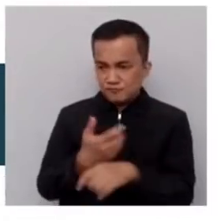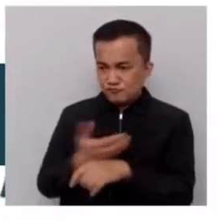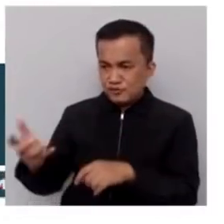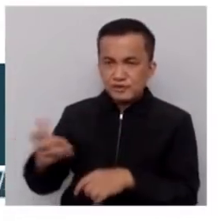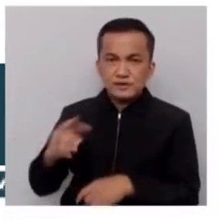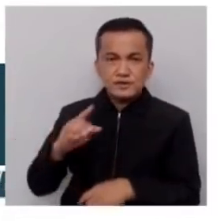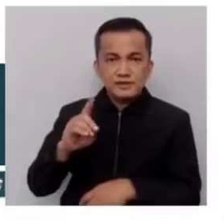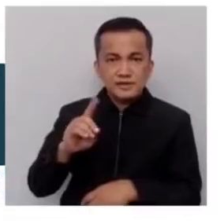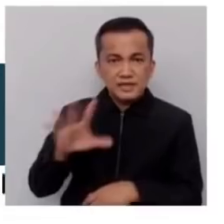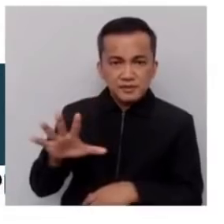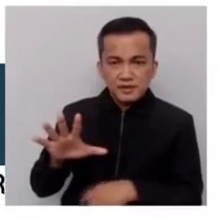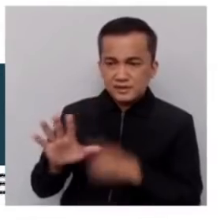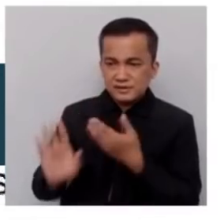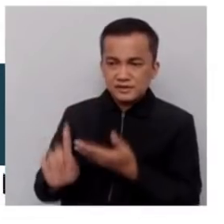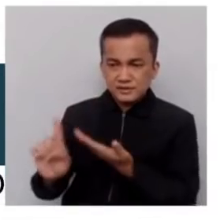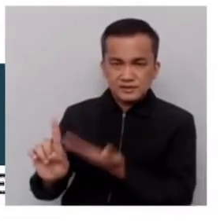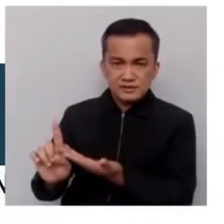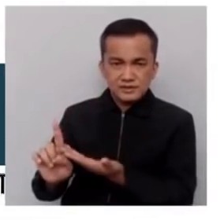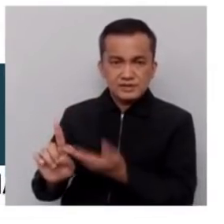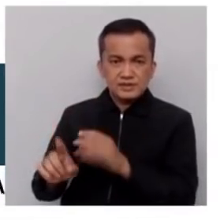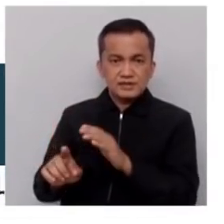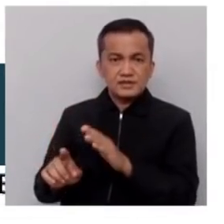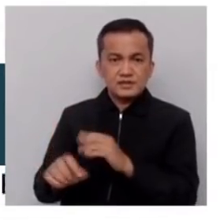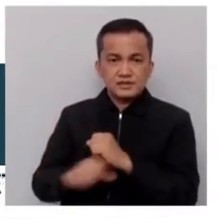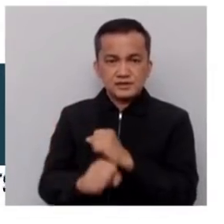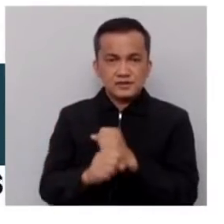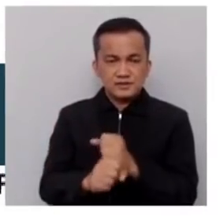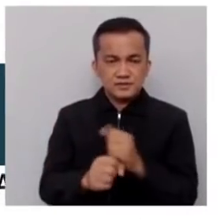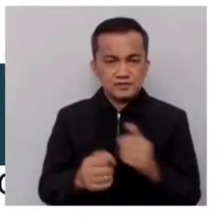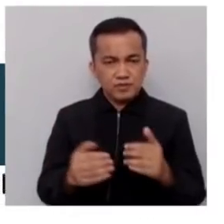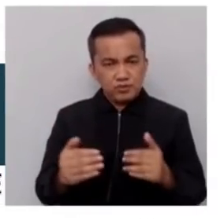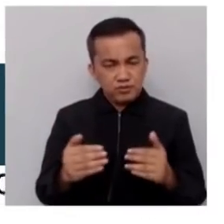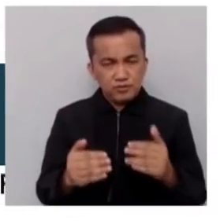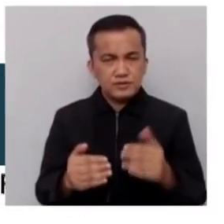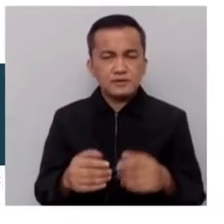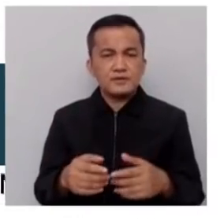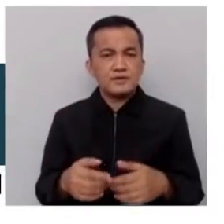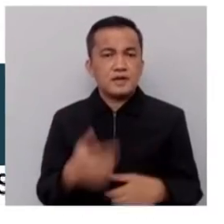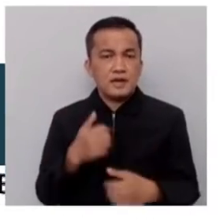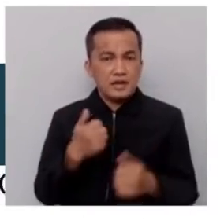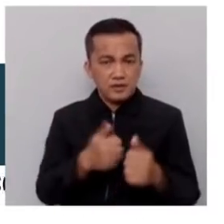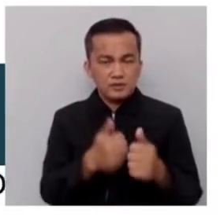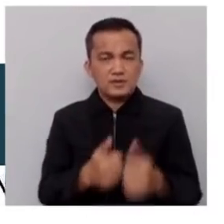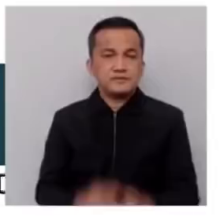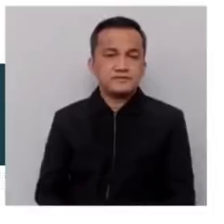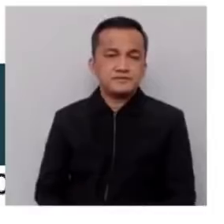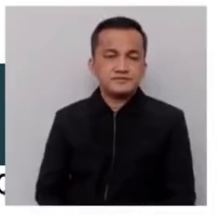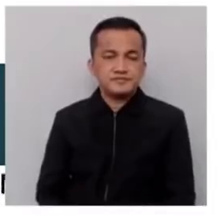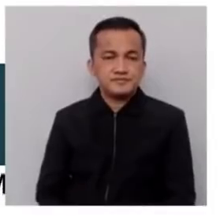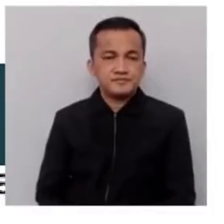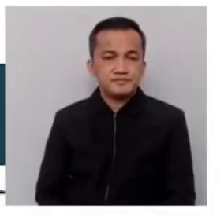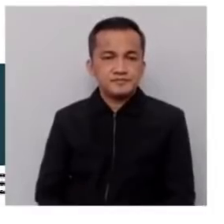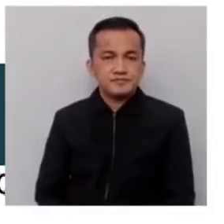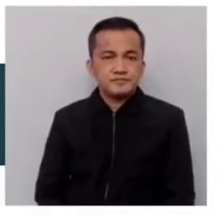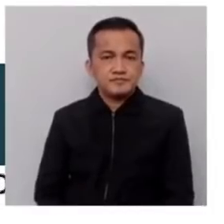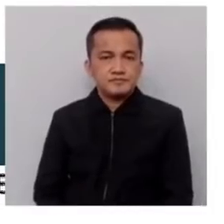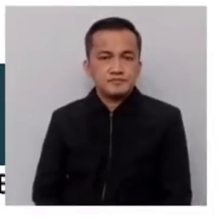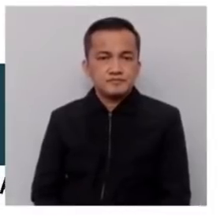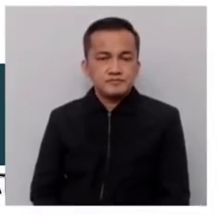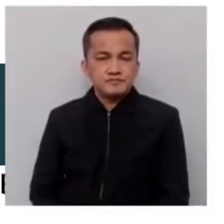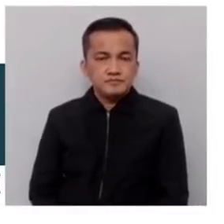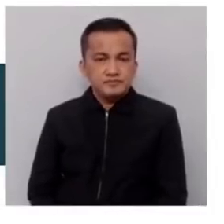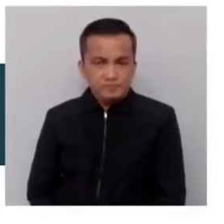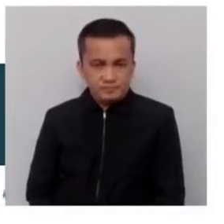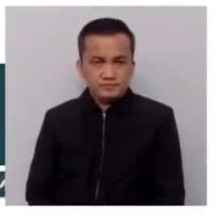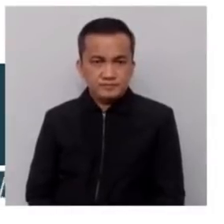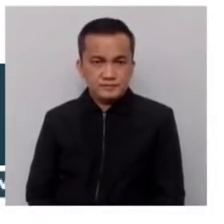and because we know for a fact that her campaign is gaining traction too. The interview happened, and as you mentioned a